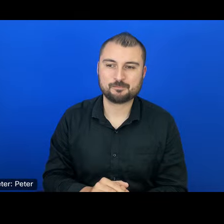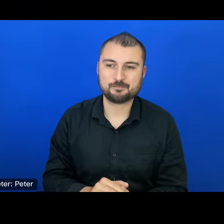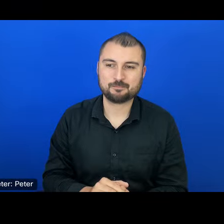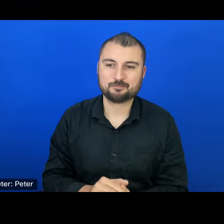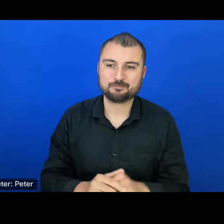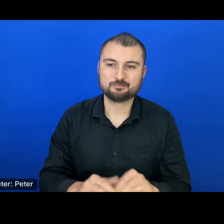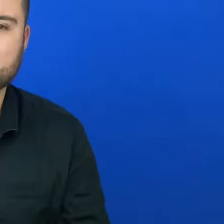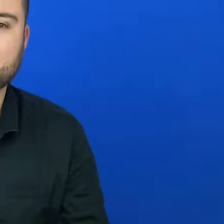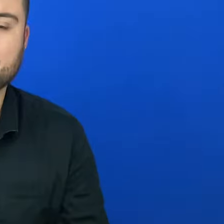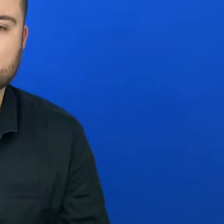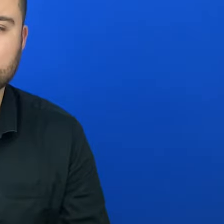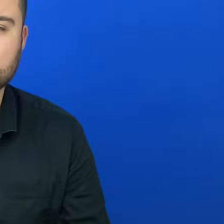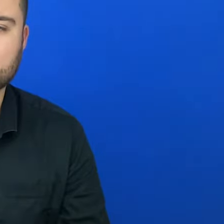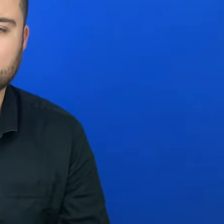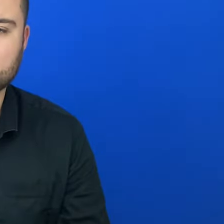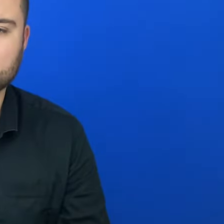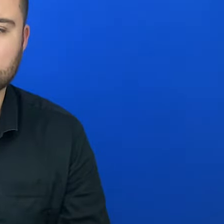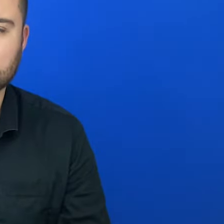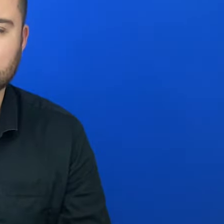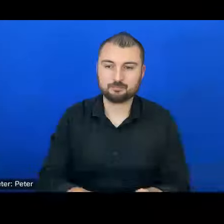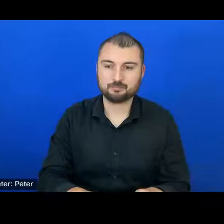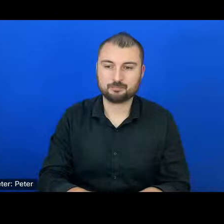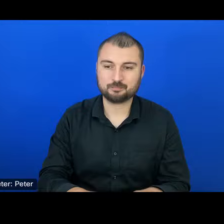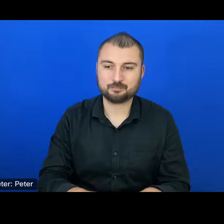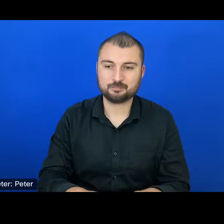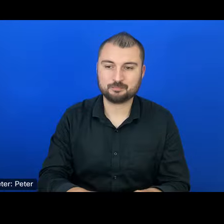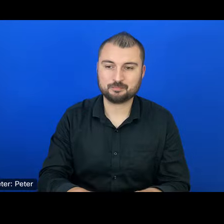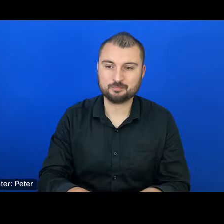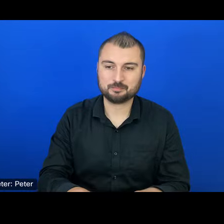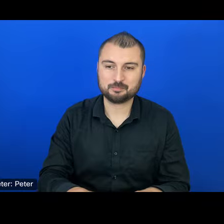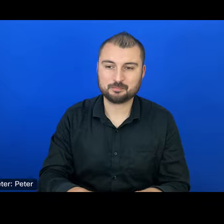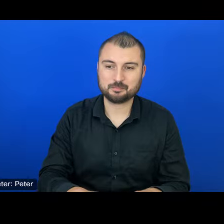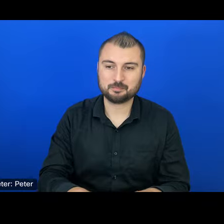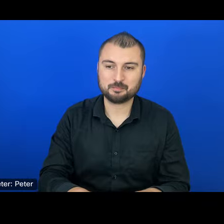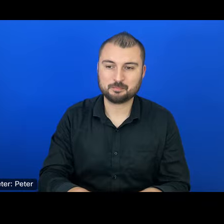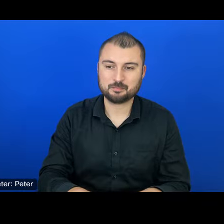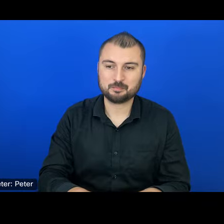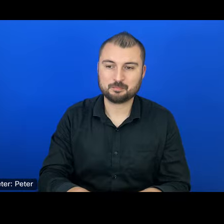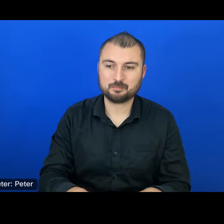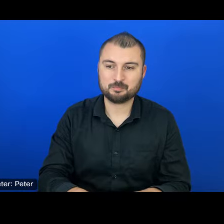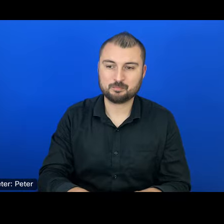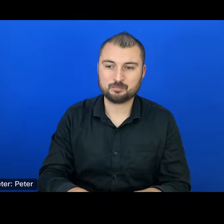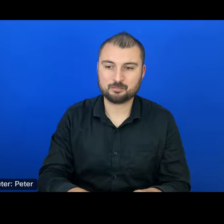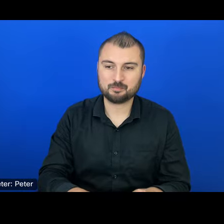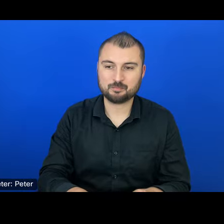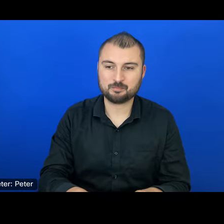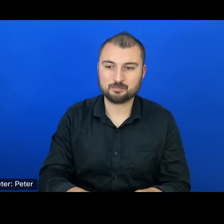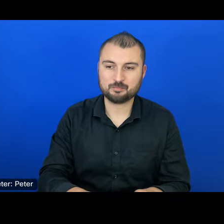Now, Merle, we're not in a big full-blown budget committee, okay? I see that stack of papers there.